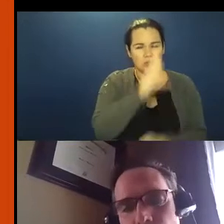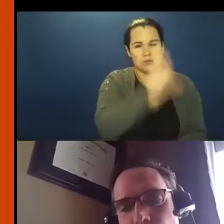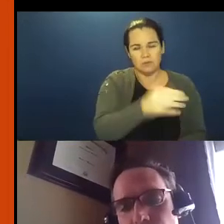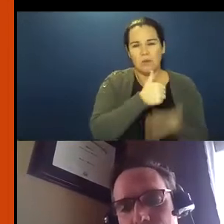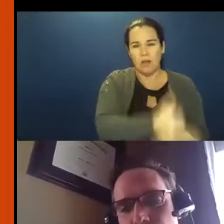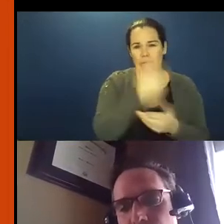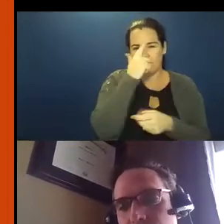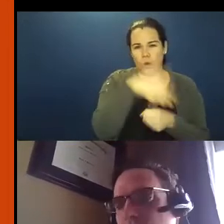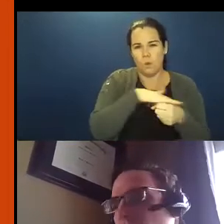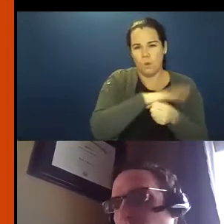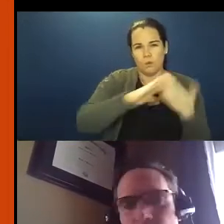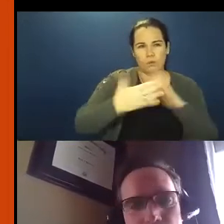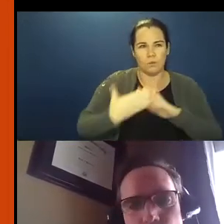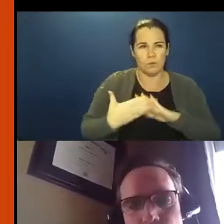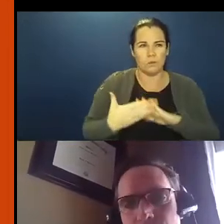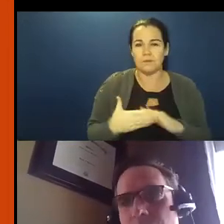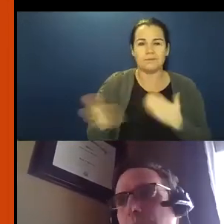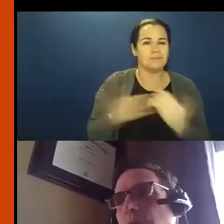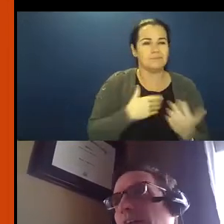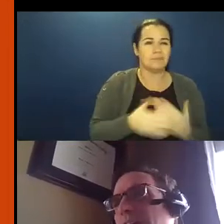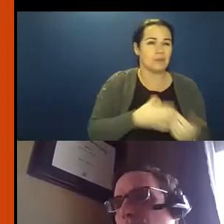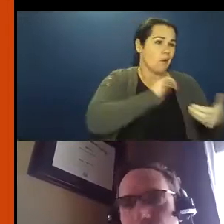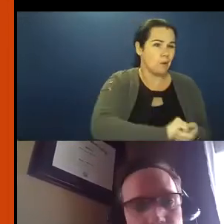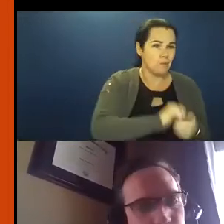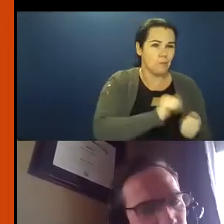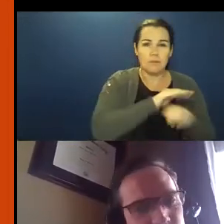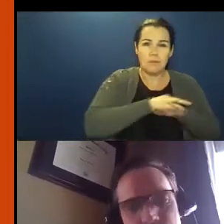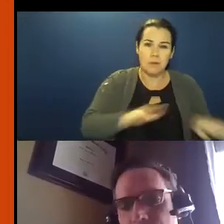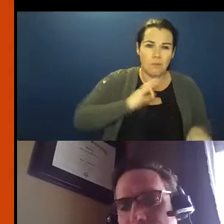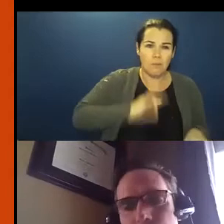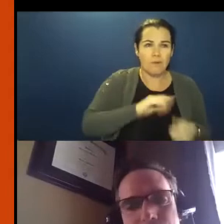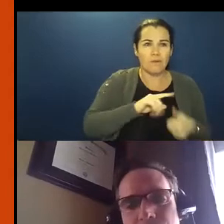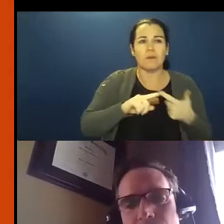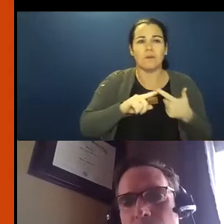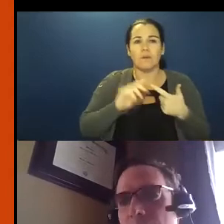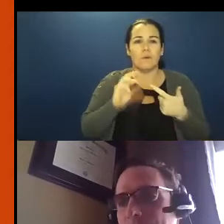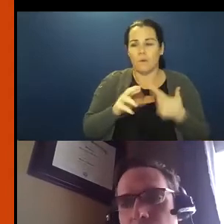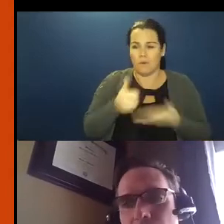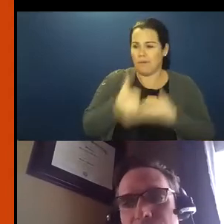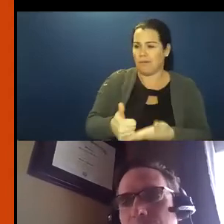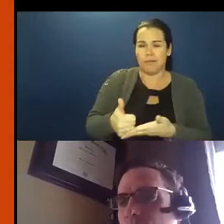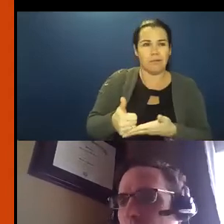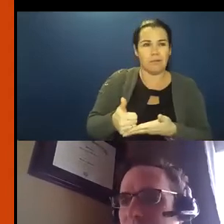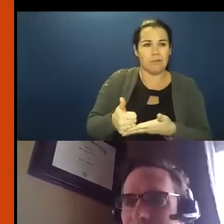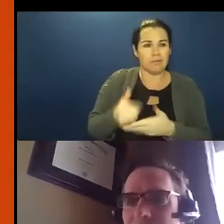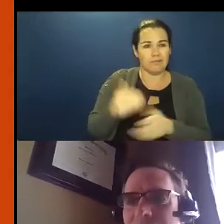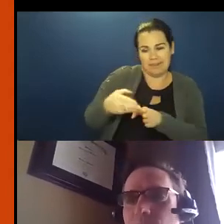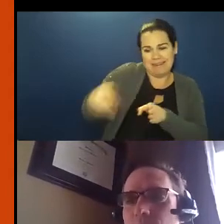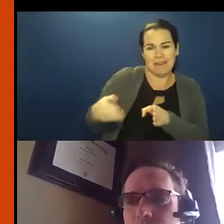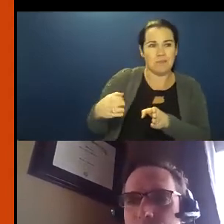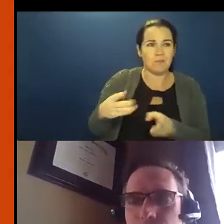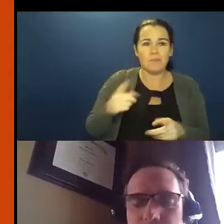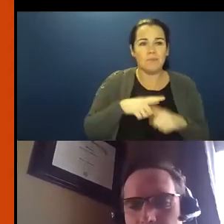our local communities, whether it be working with nonprofits, whether it just simply be helping neighbors, but connecting